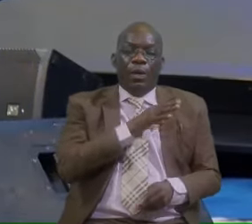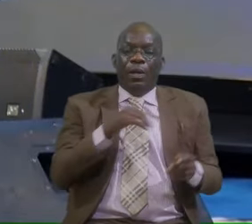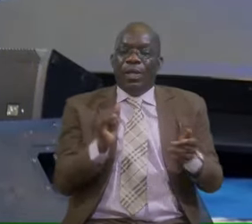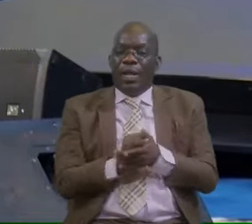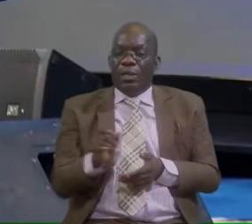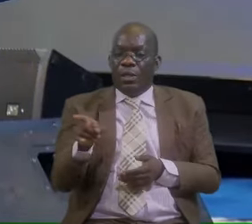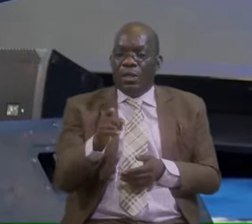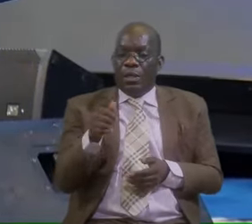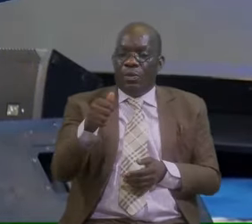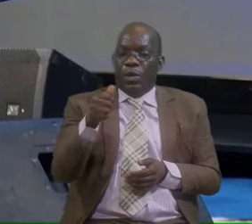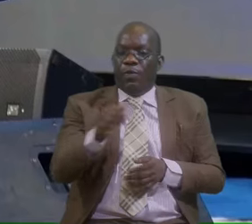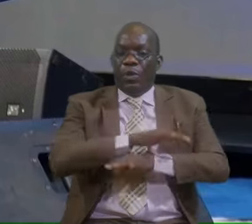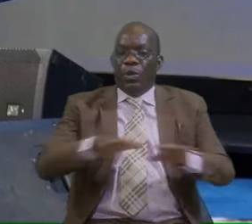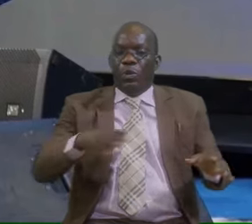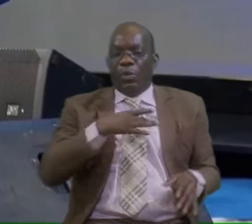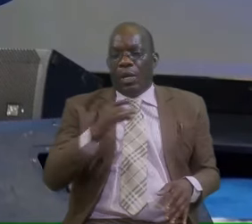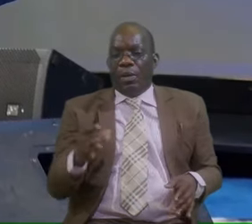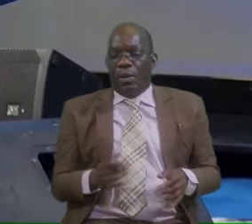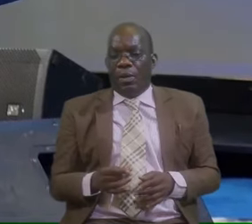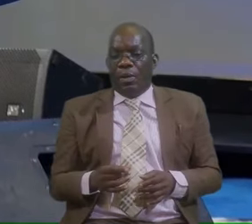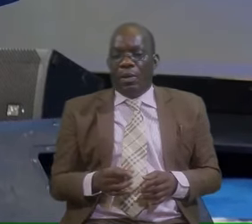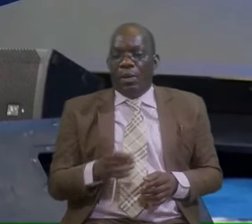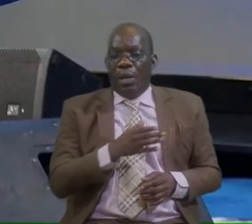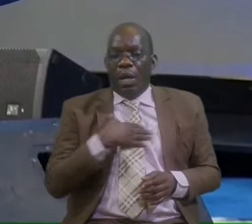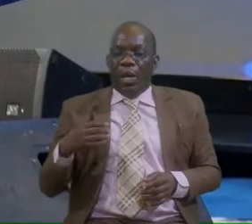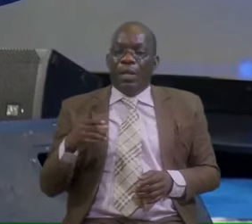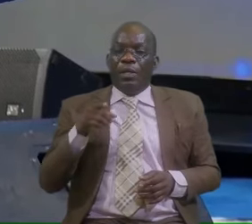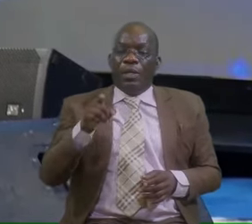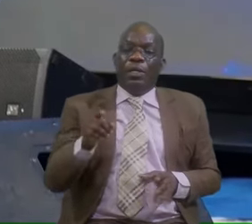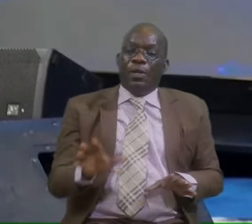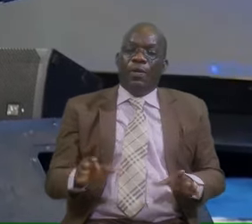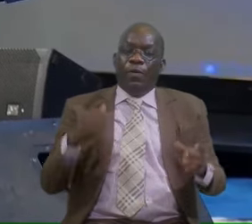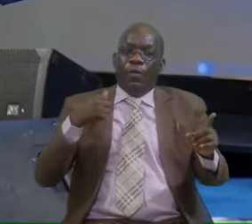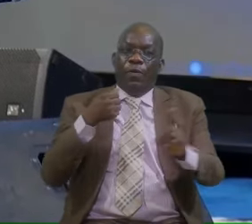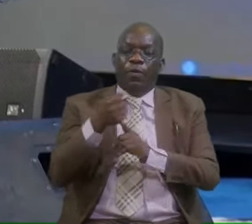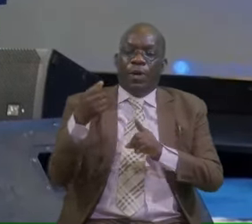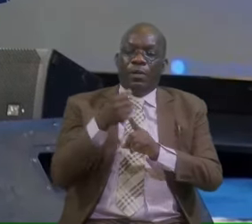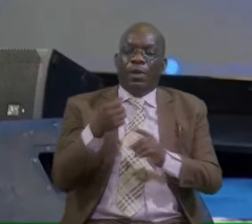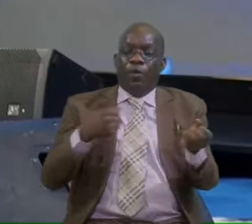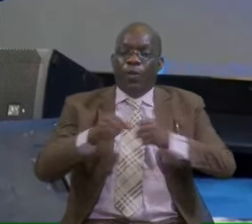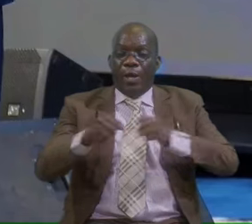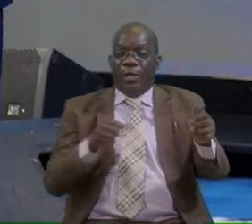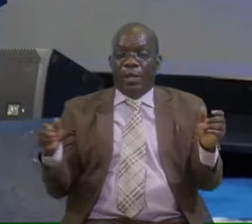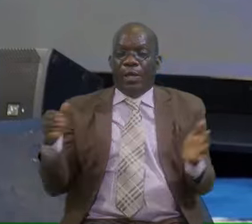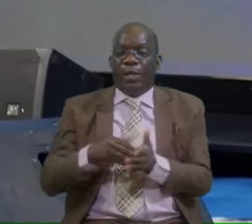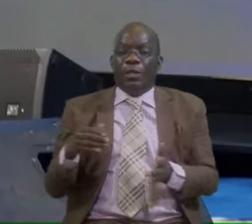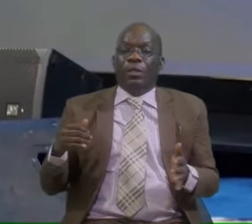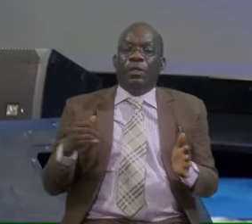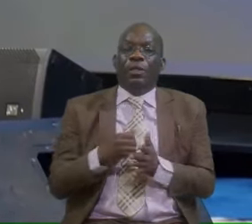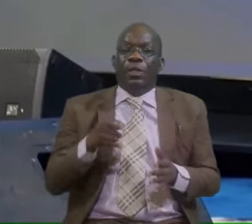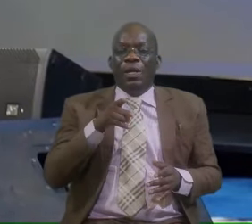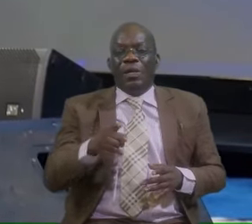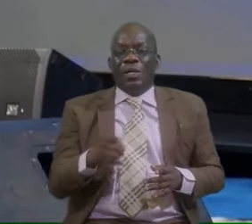himself does not like, and he fights against it, and he struggles against it. The